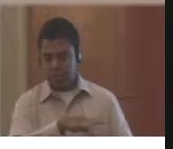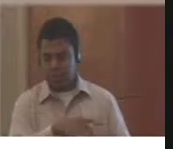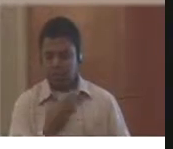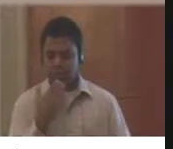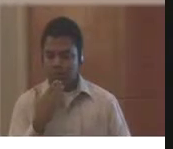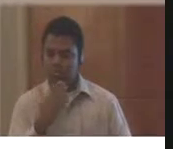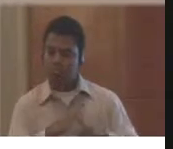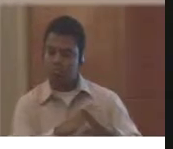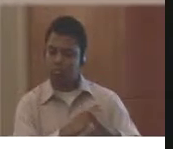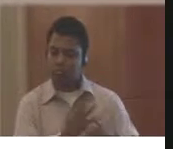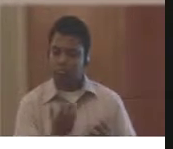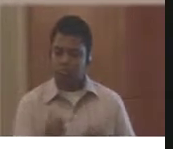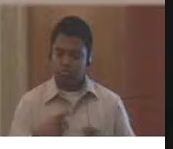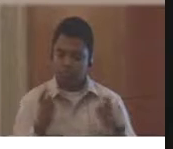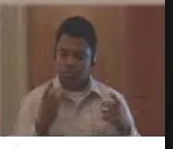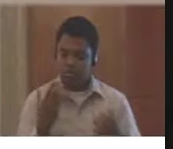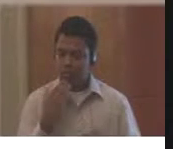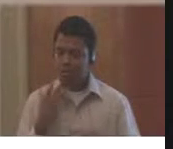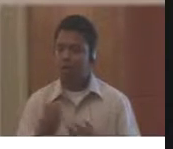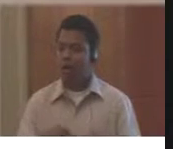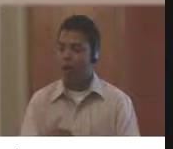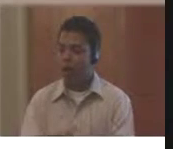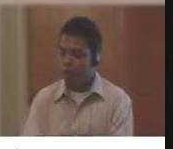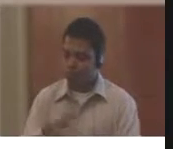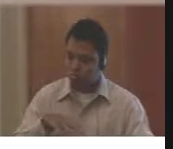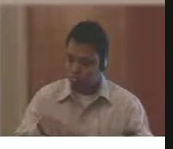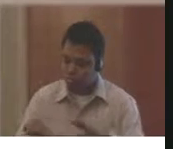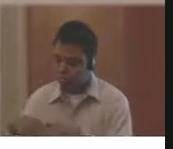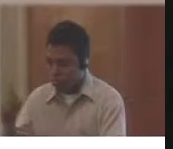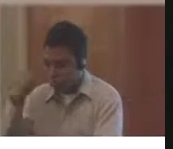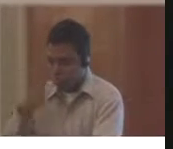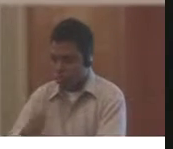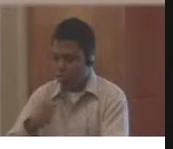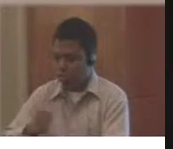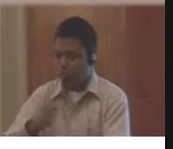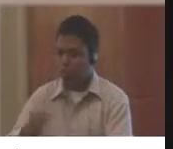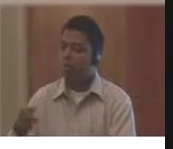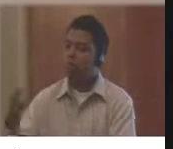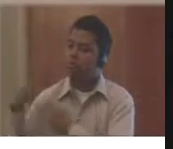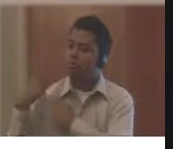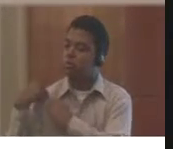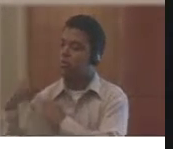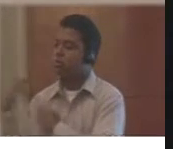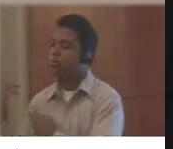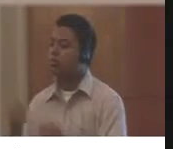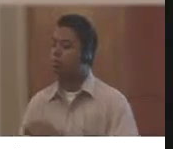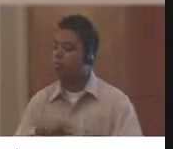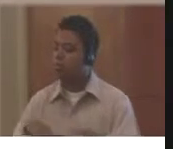coordinated work among those overseeing the planning and implementation of projects.